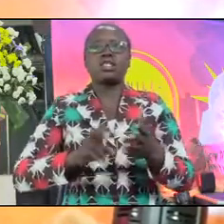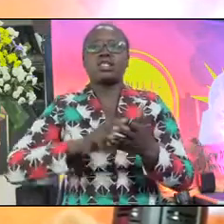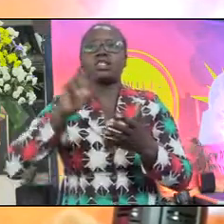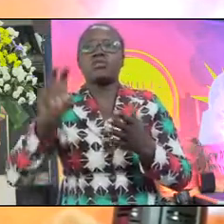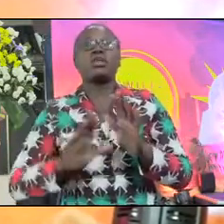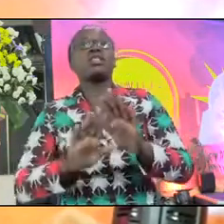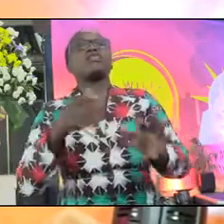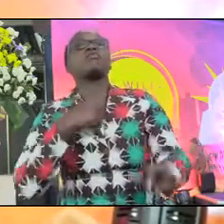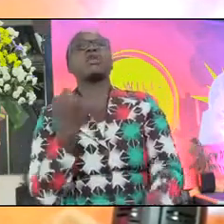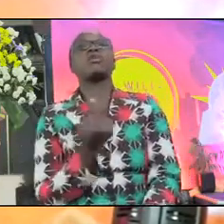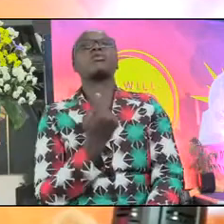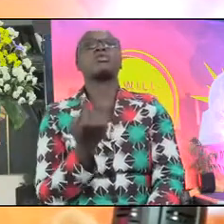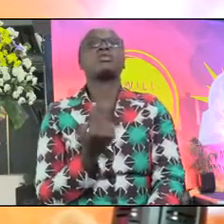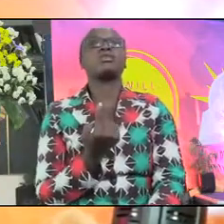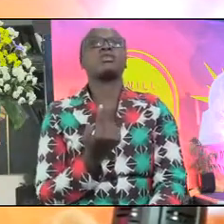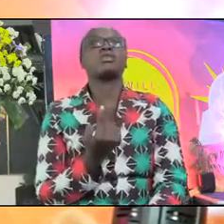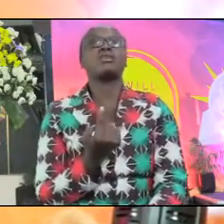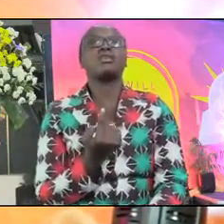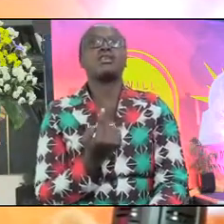out and leave me alone.